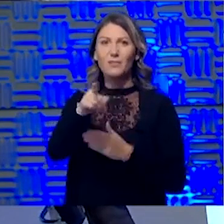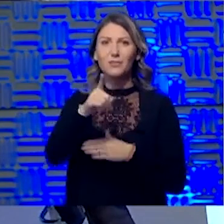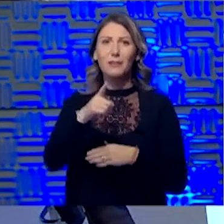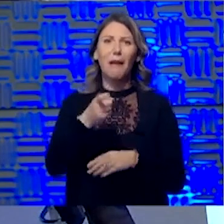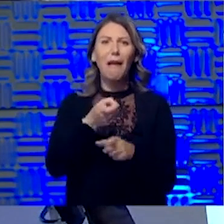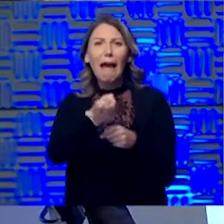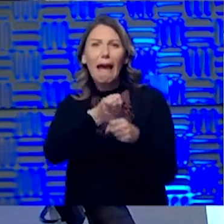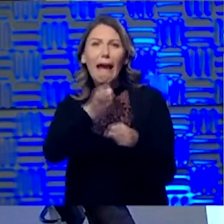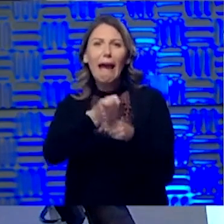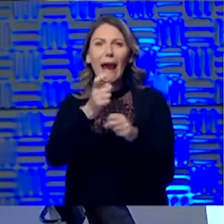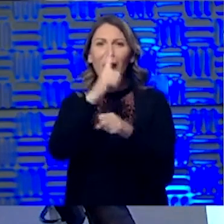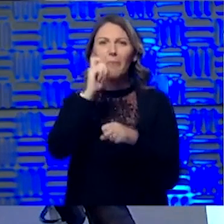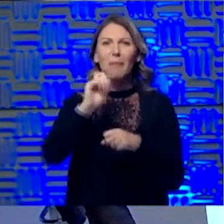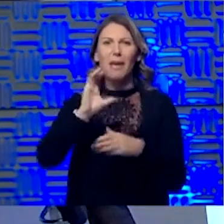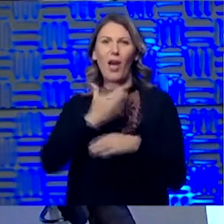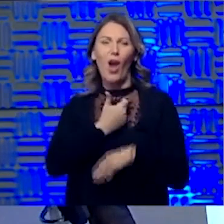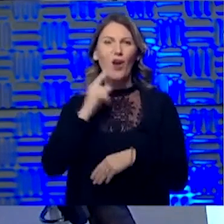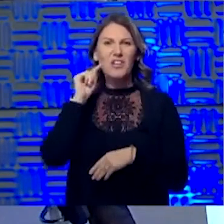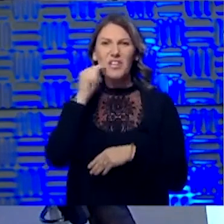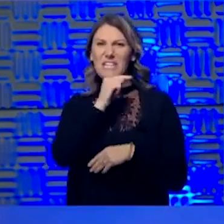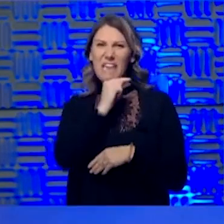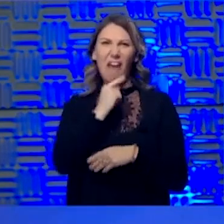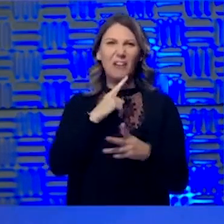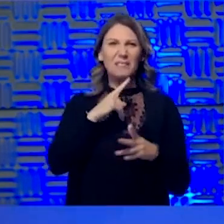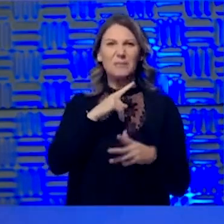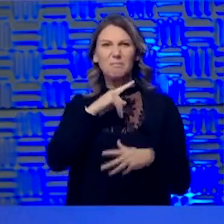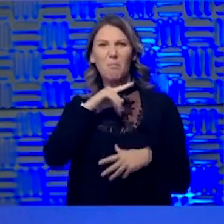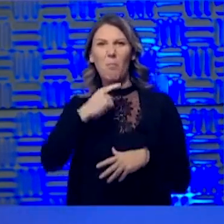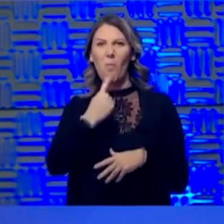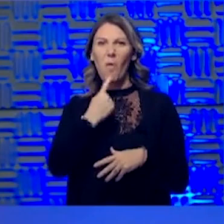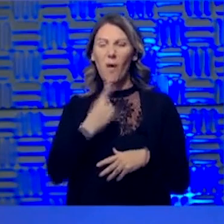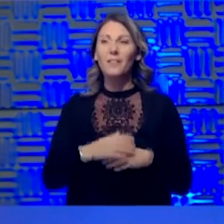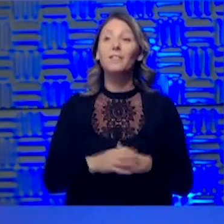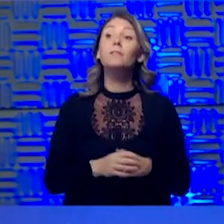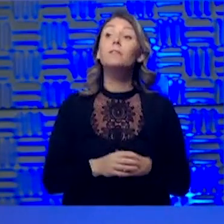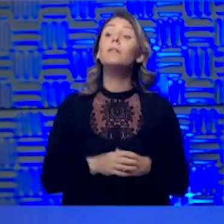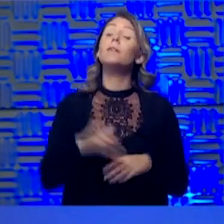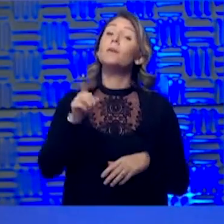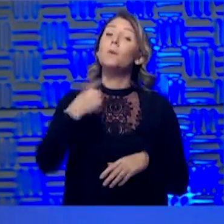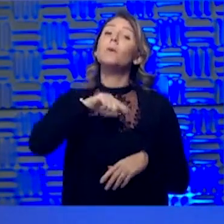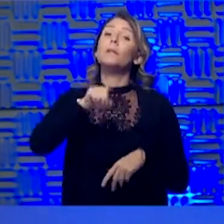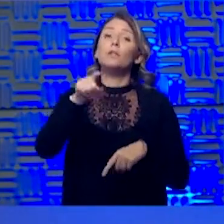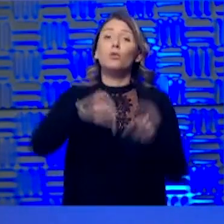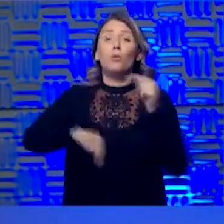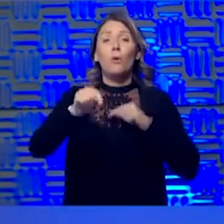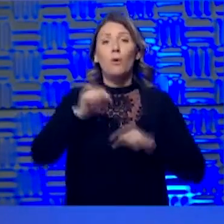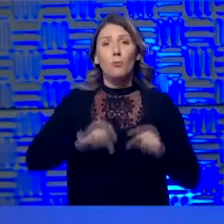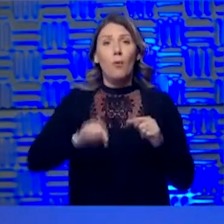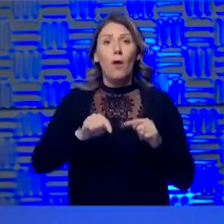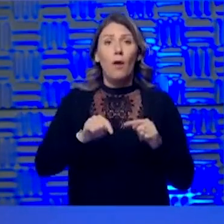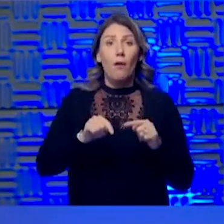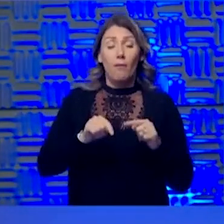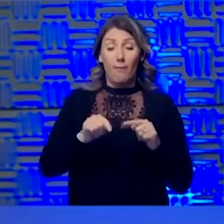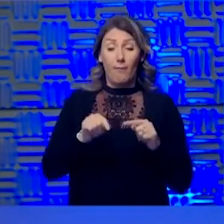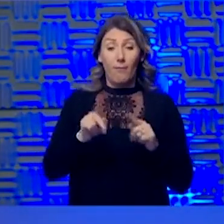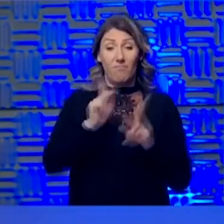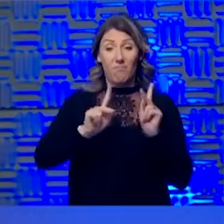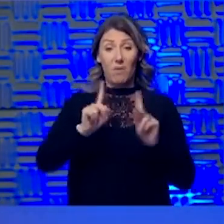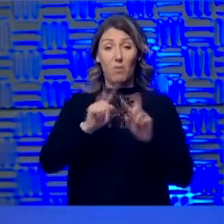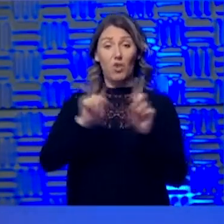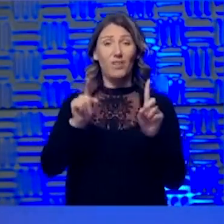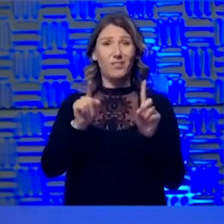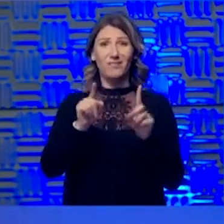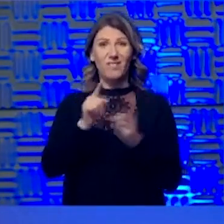hours. And again, I think we have to go back to as long as this has been going on and people at different times have taken